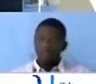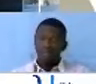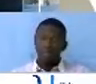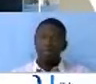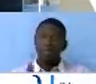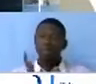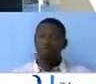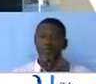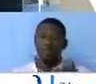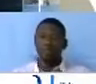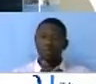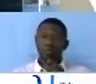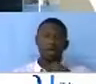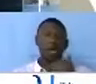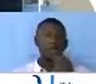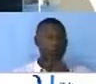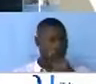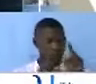all